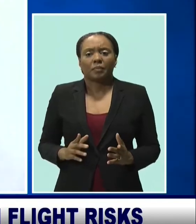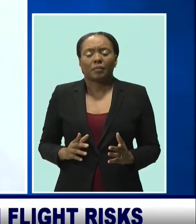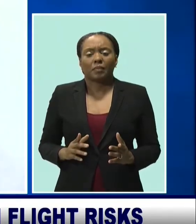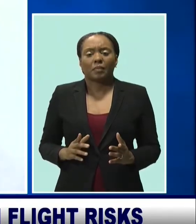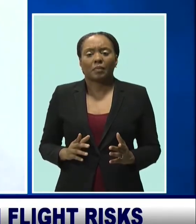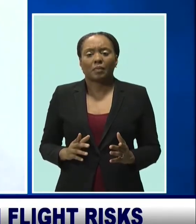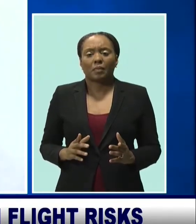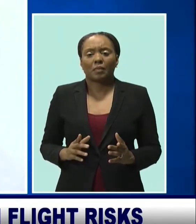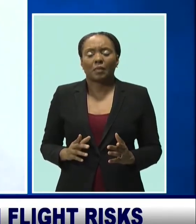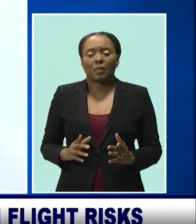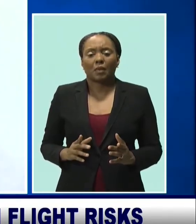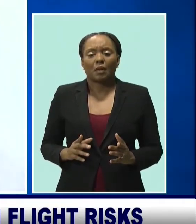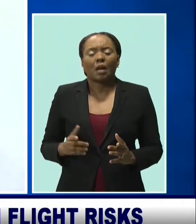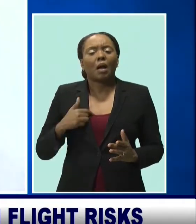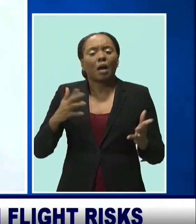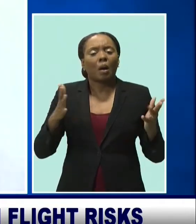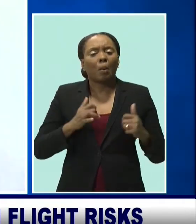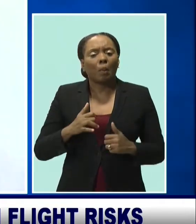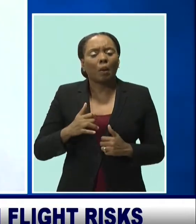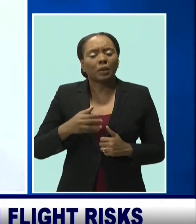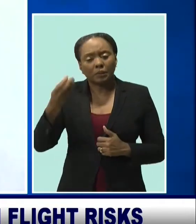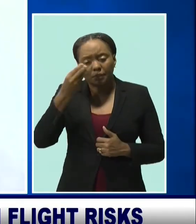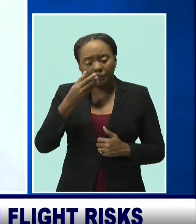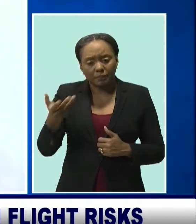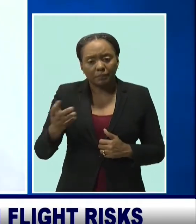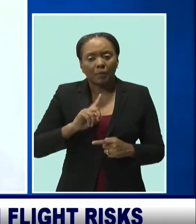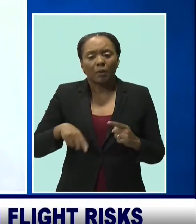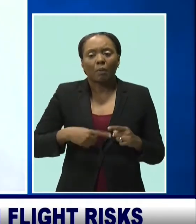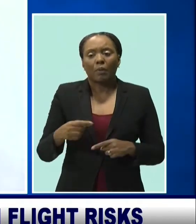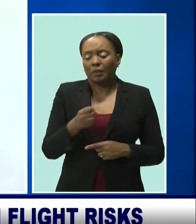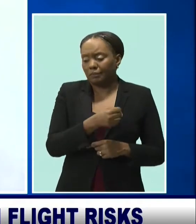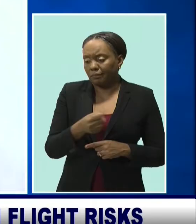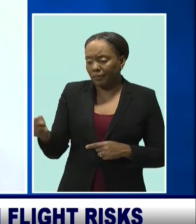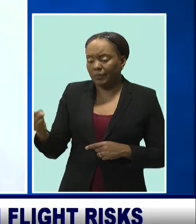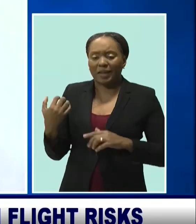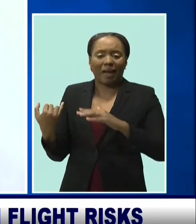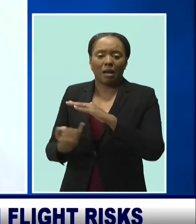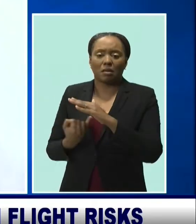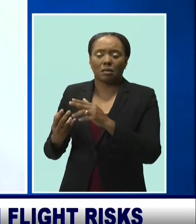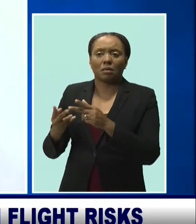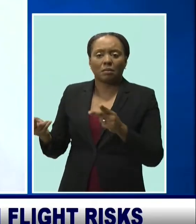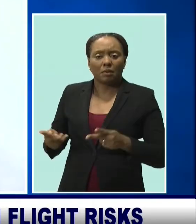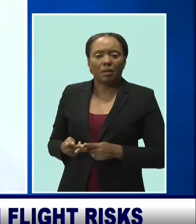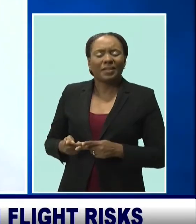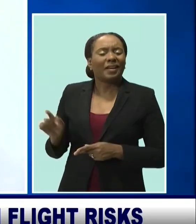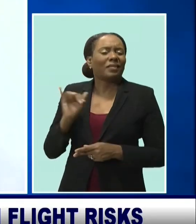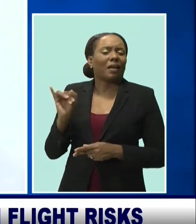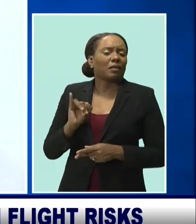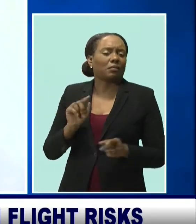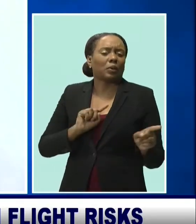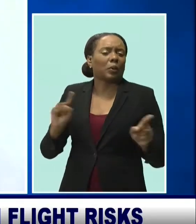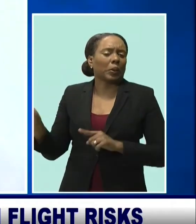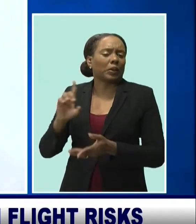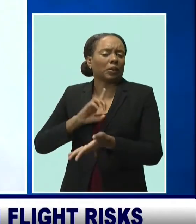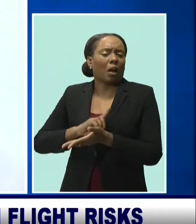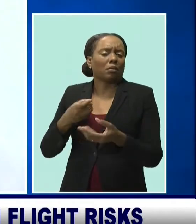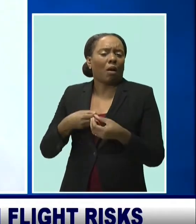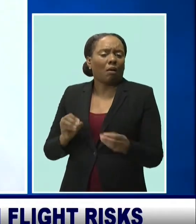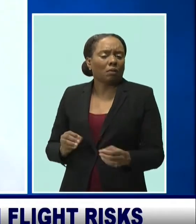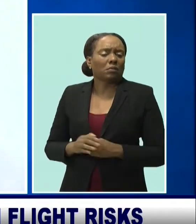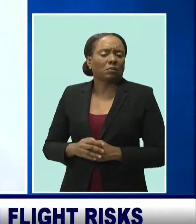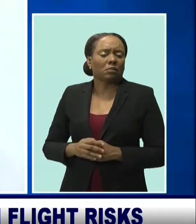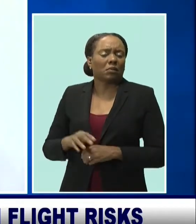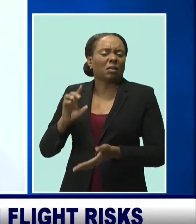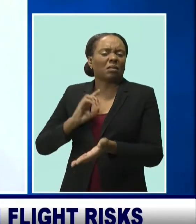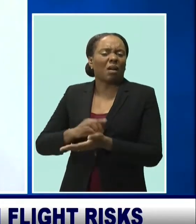is essentially a doctor's visit. We want to make sure that you are staying safe. Those doctors can have a very hands-on